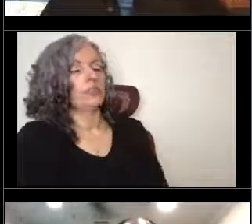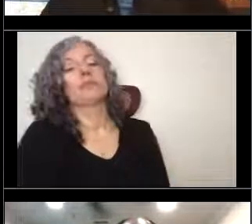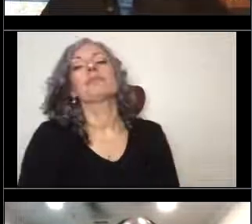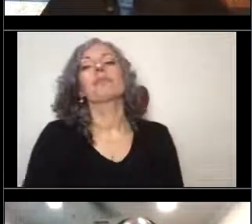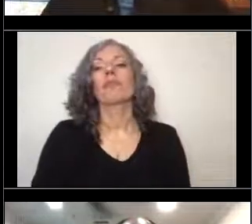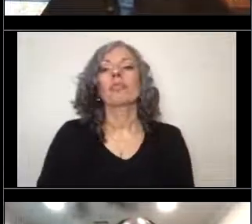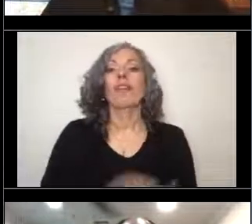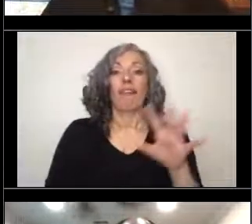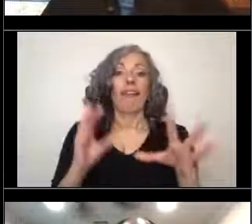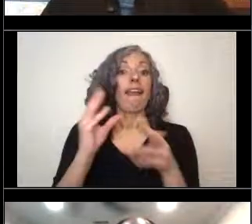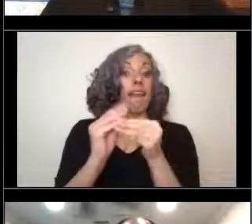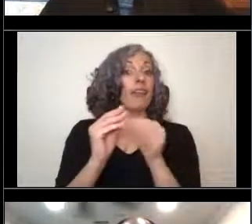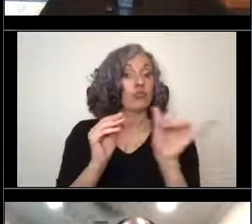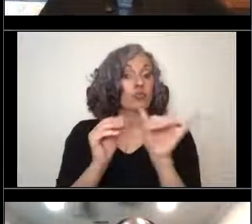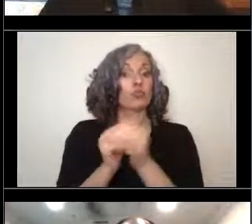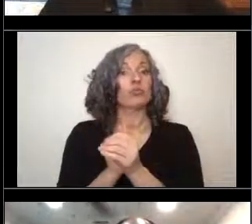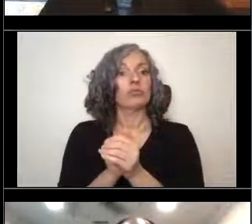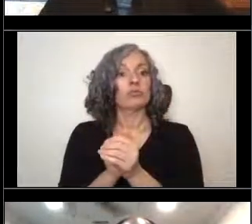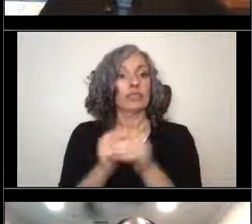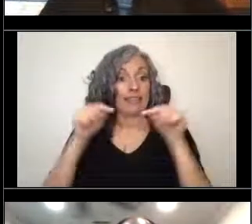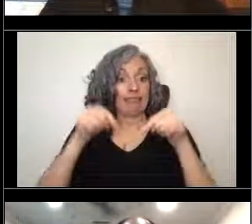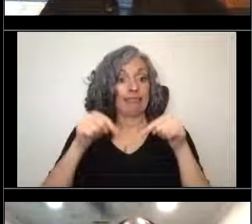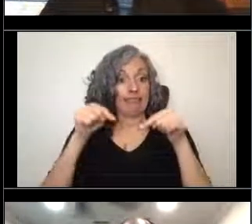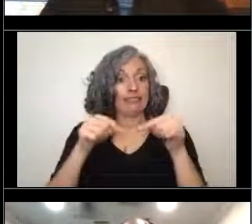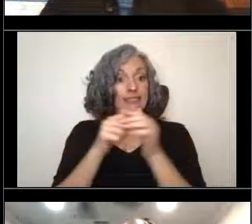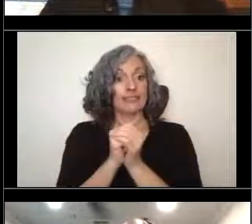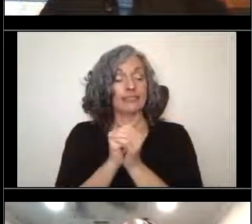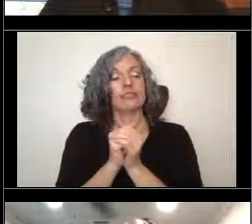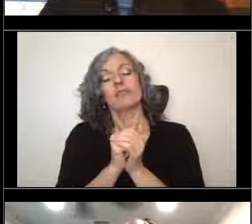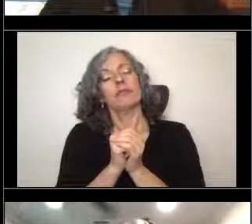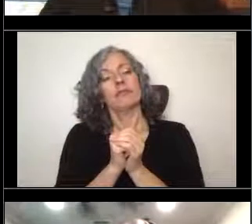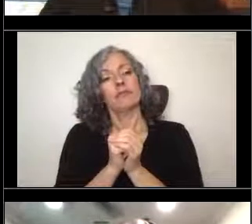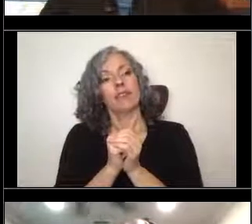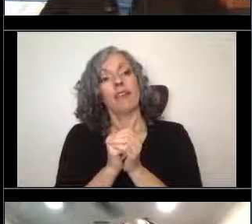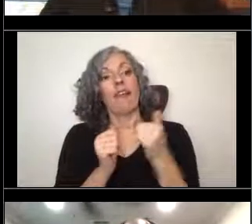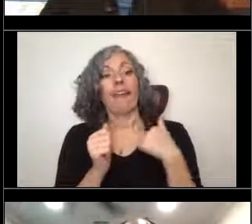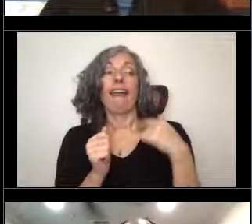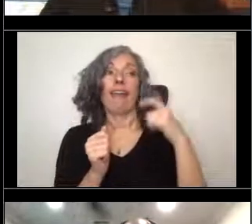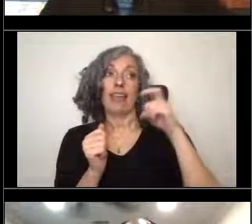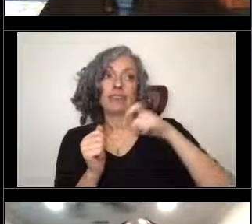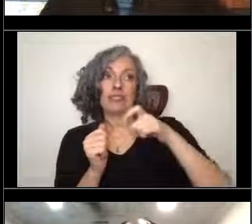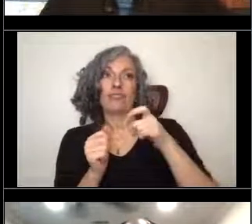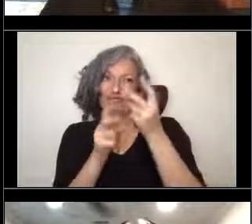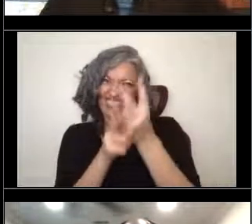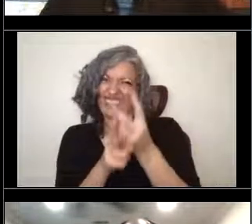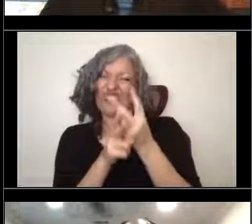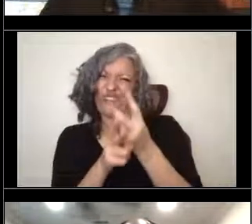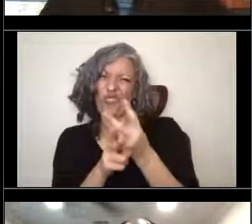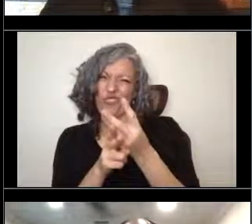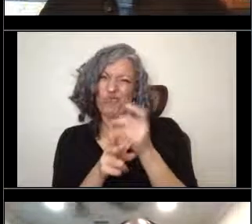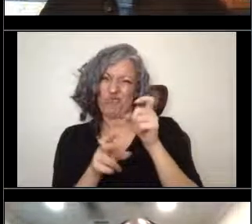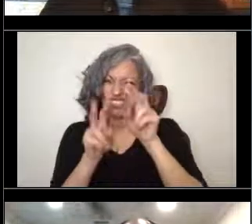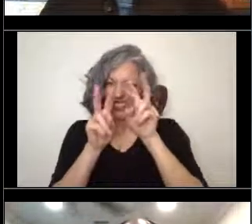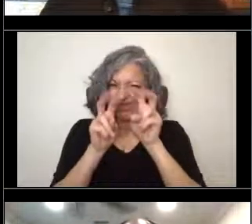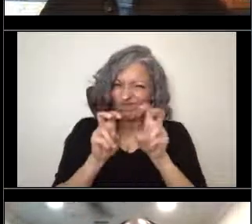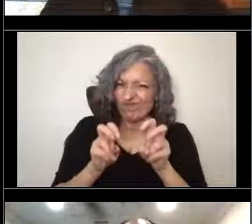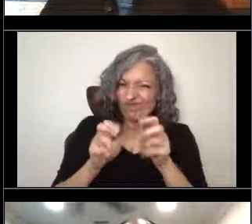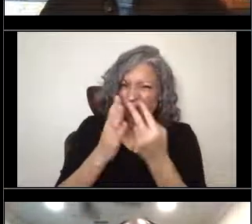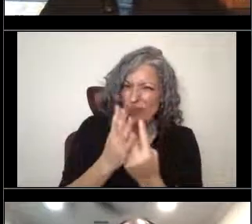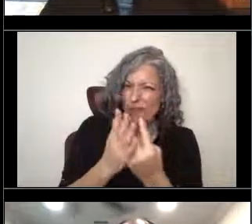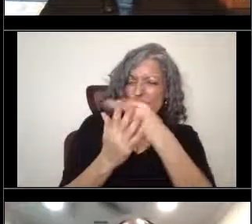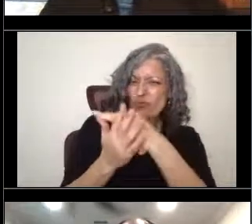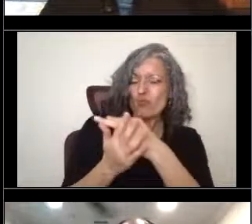echo, because this is where I have to be a little careful, because we're going to have to objectively review a proposal that